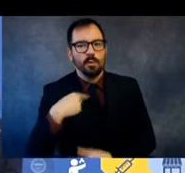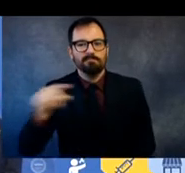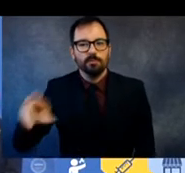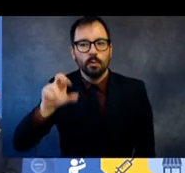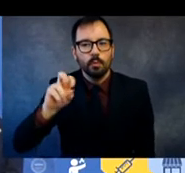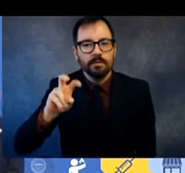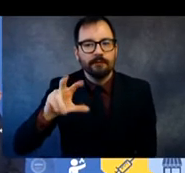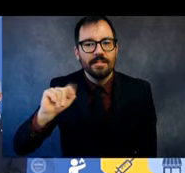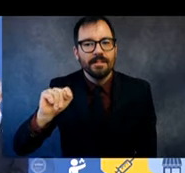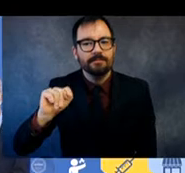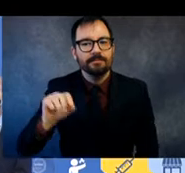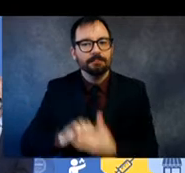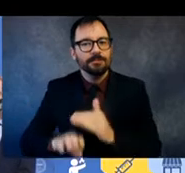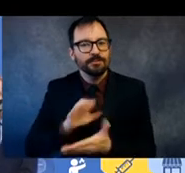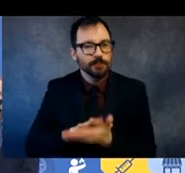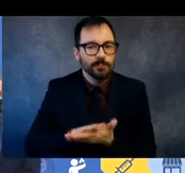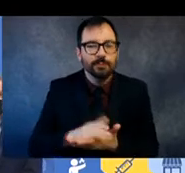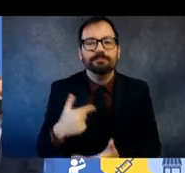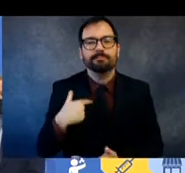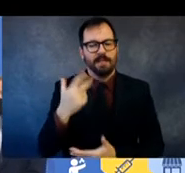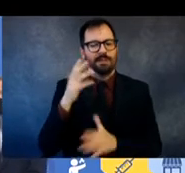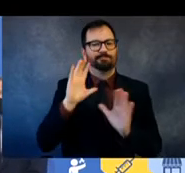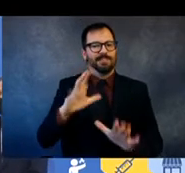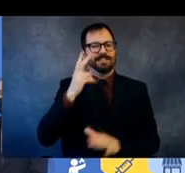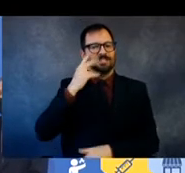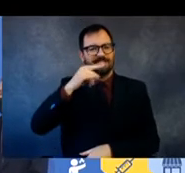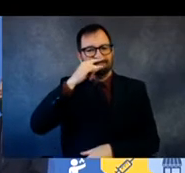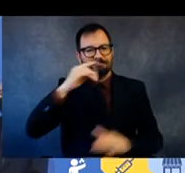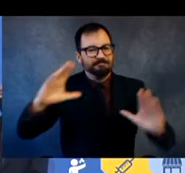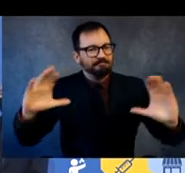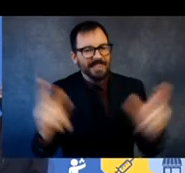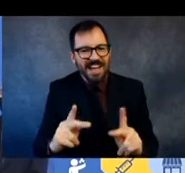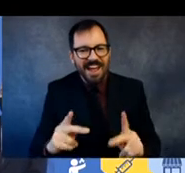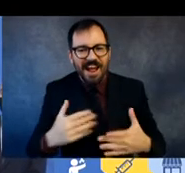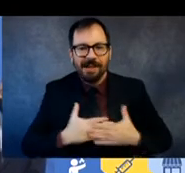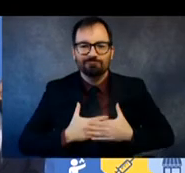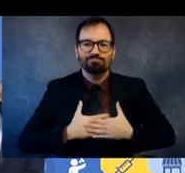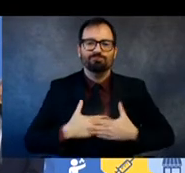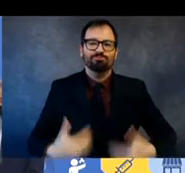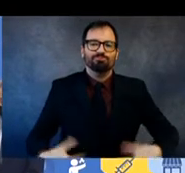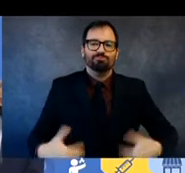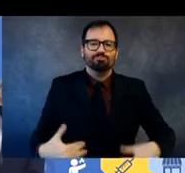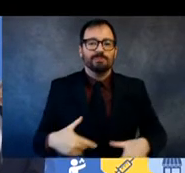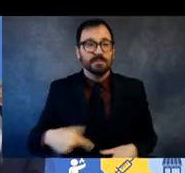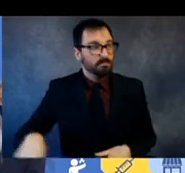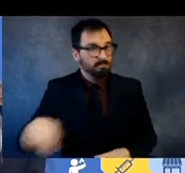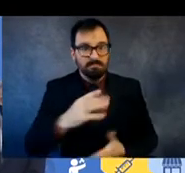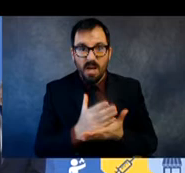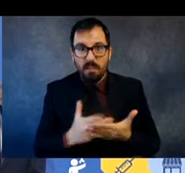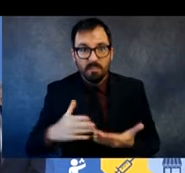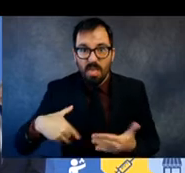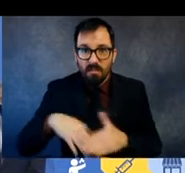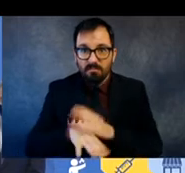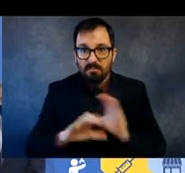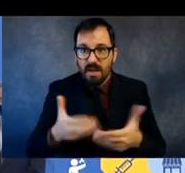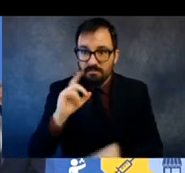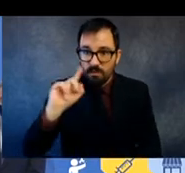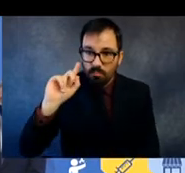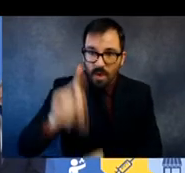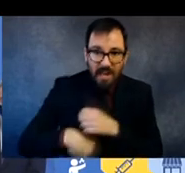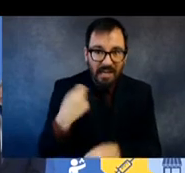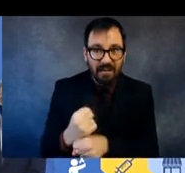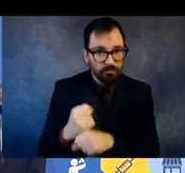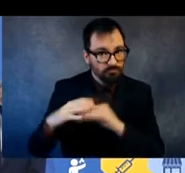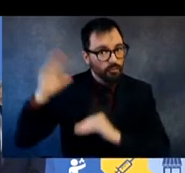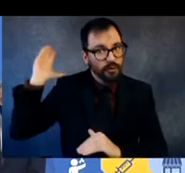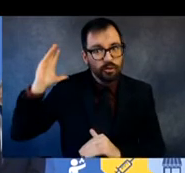kids back in school. Some of these kids I saw today in class have not been in class for over a year. So that's really important, and if the public